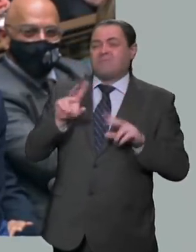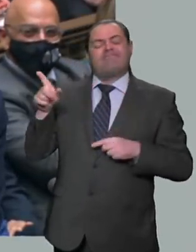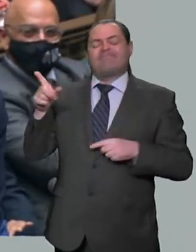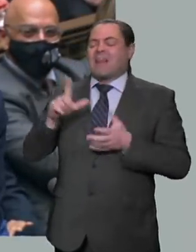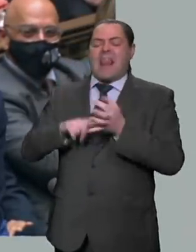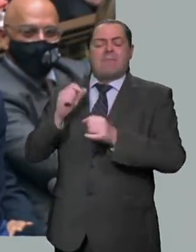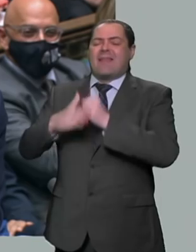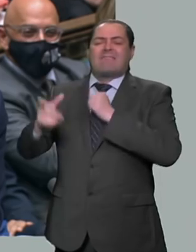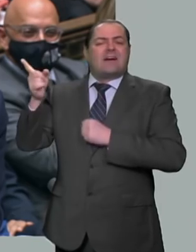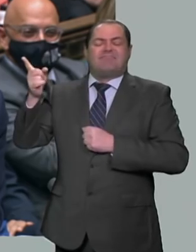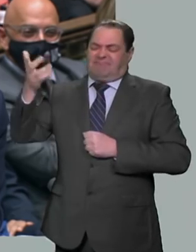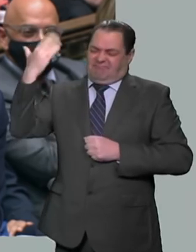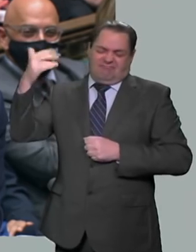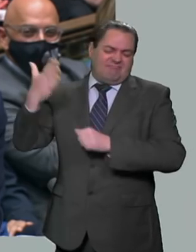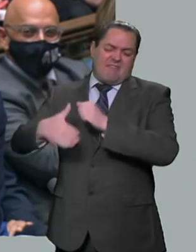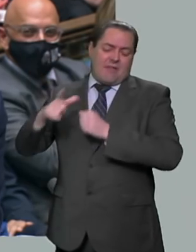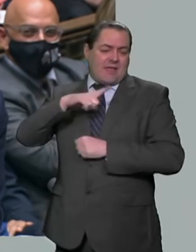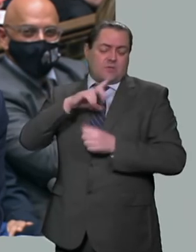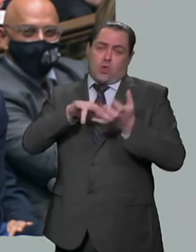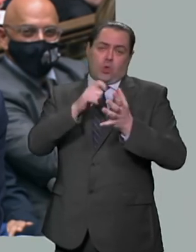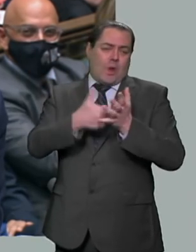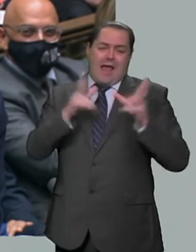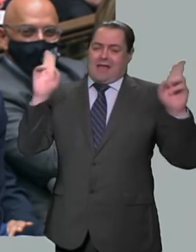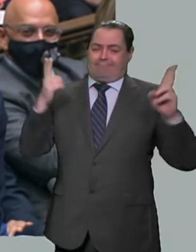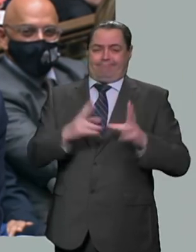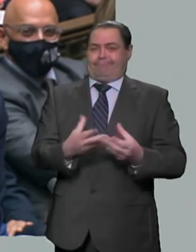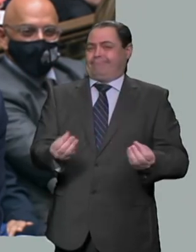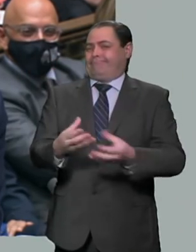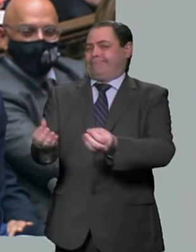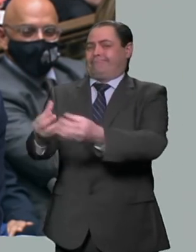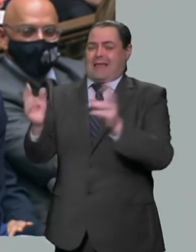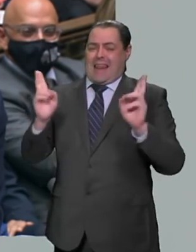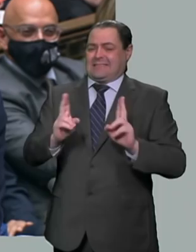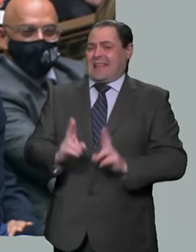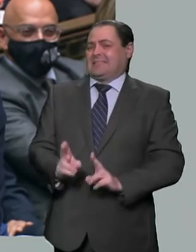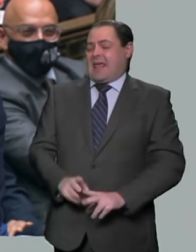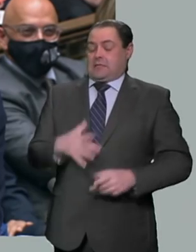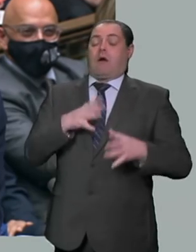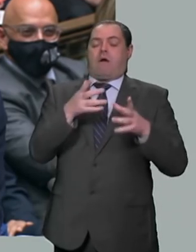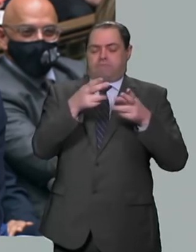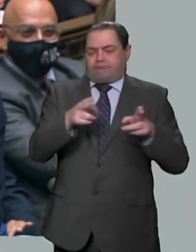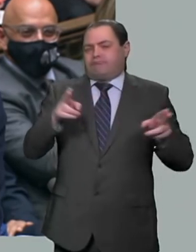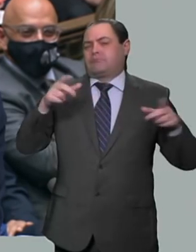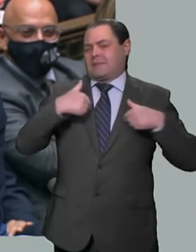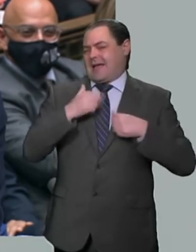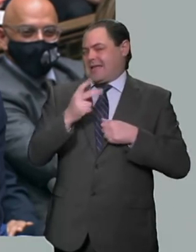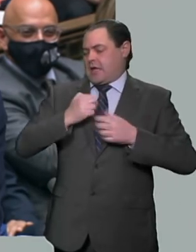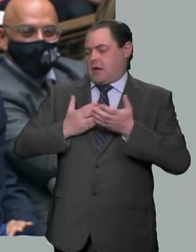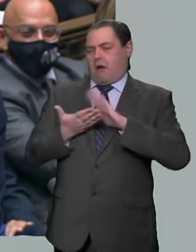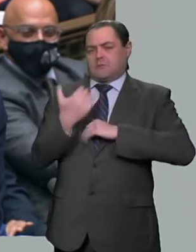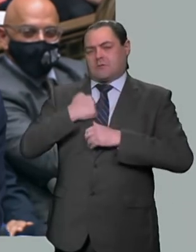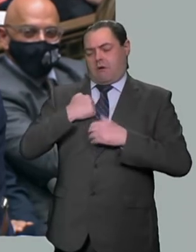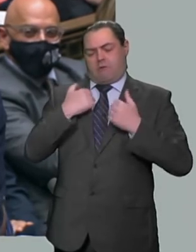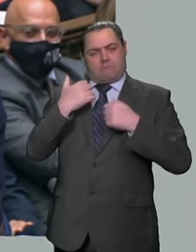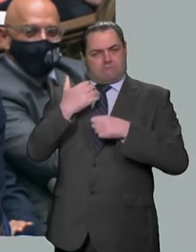those decisions, with the result that nuclear in particular fell away dramatically. And it is absolutely farcical